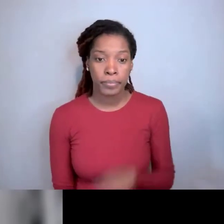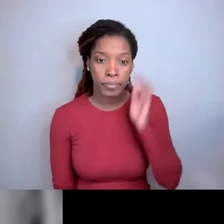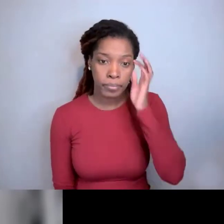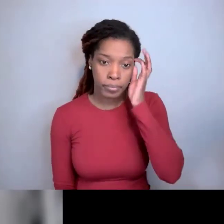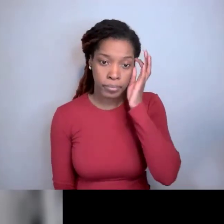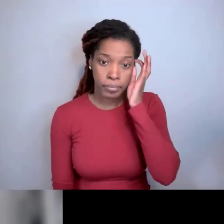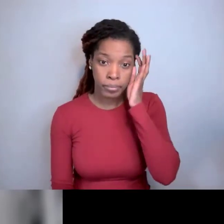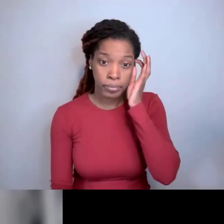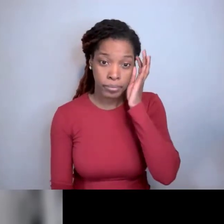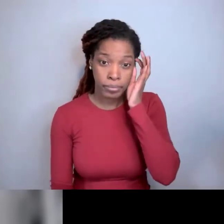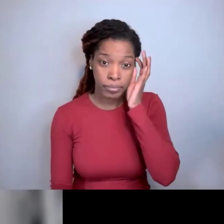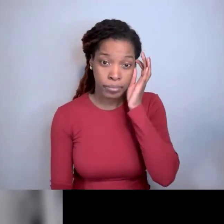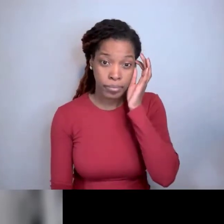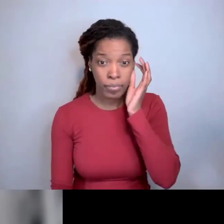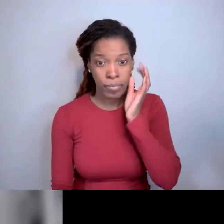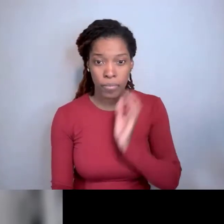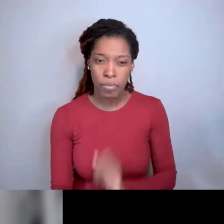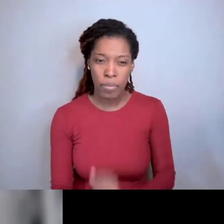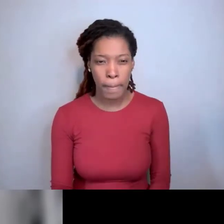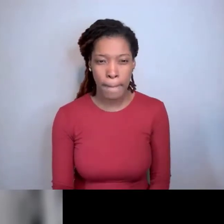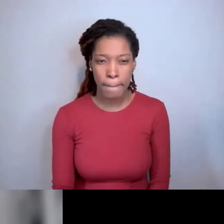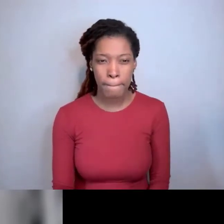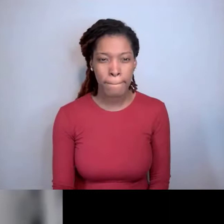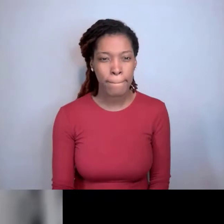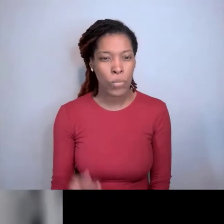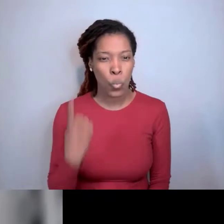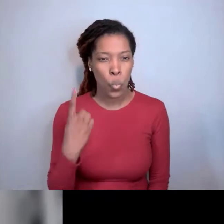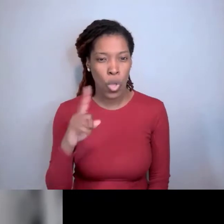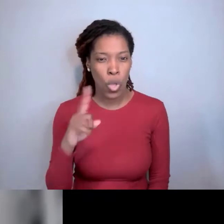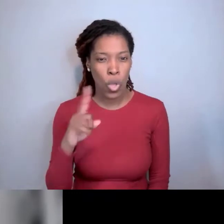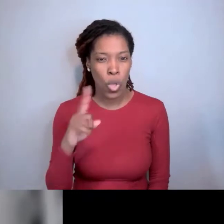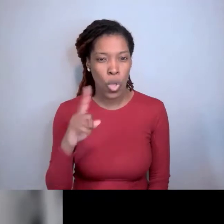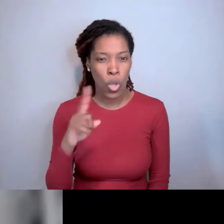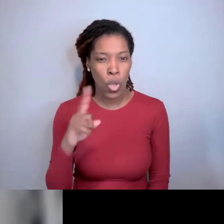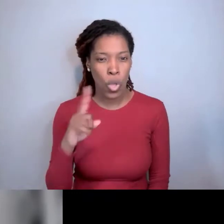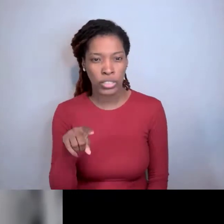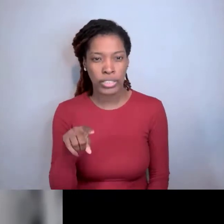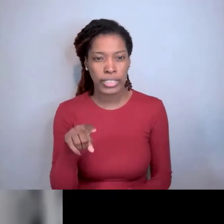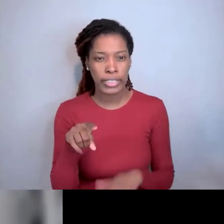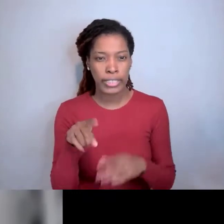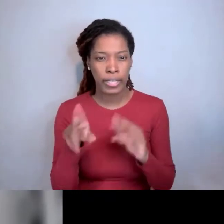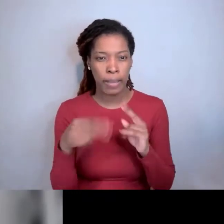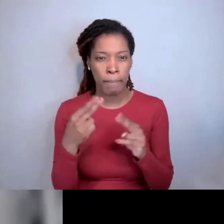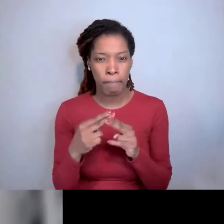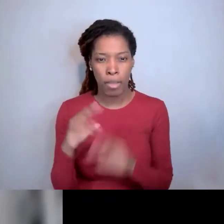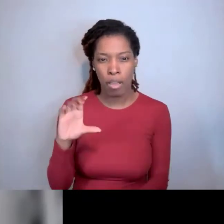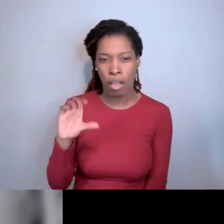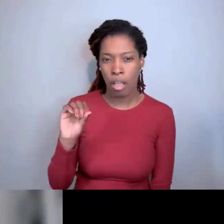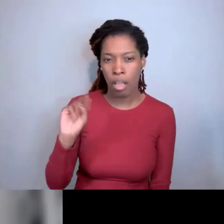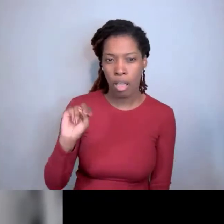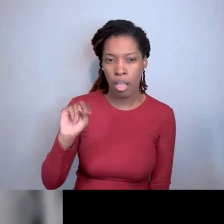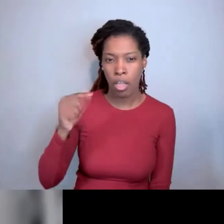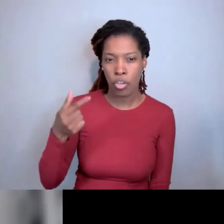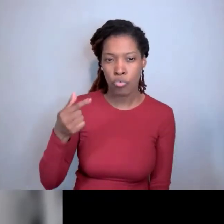There's one that I think a few people may have. It seems to be about congruence review. So